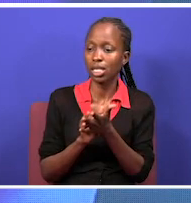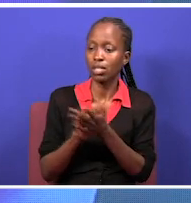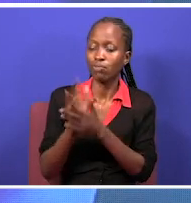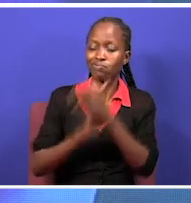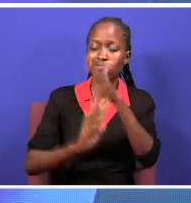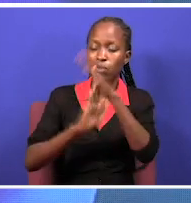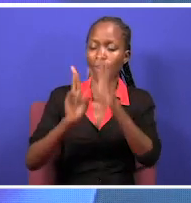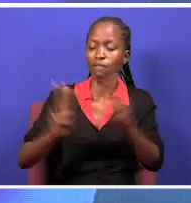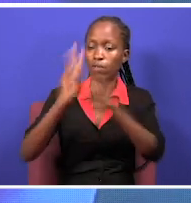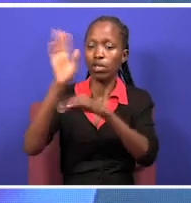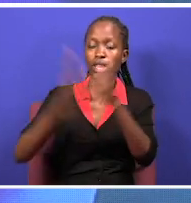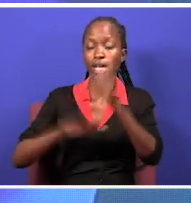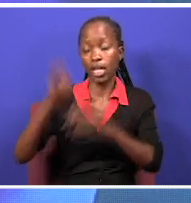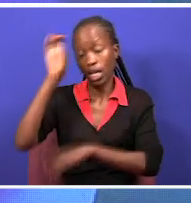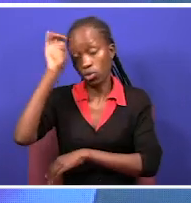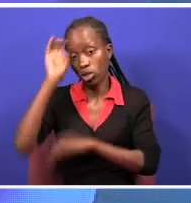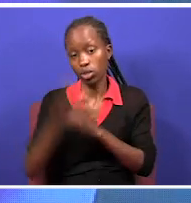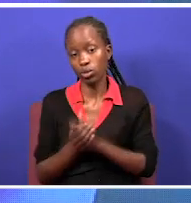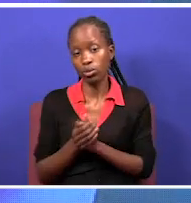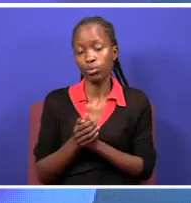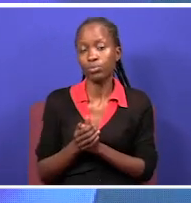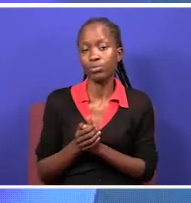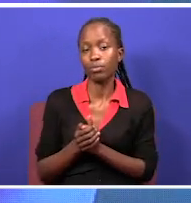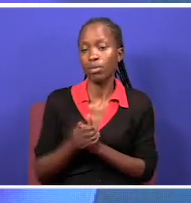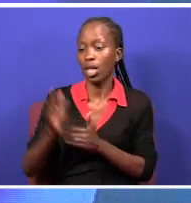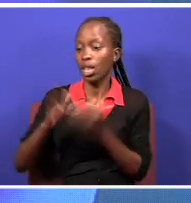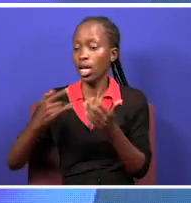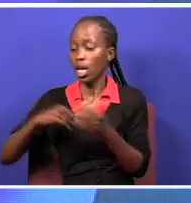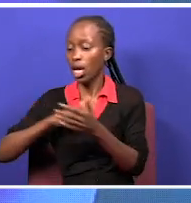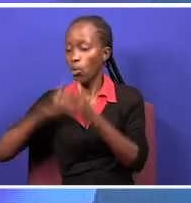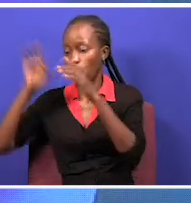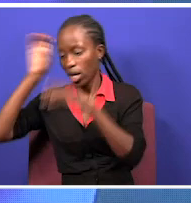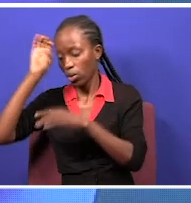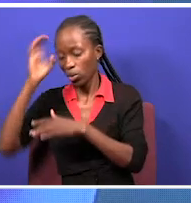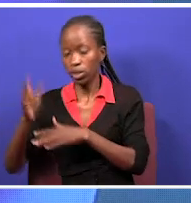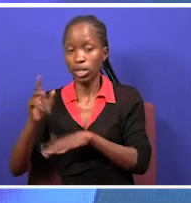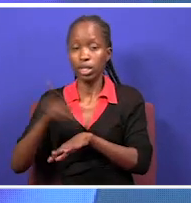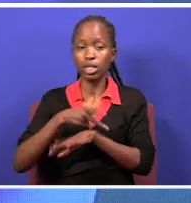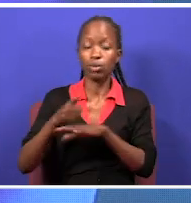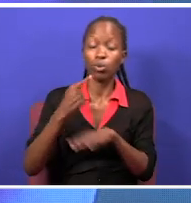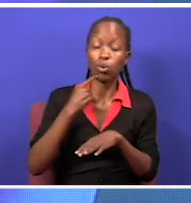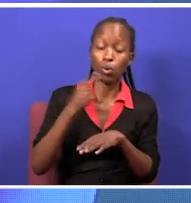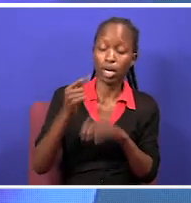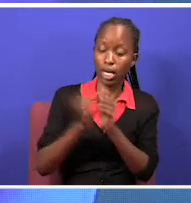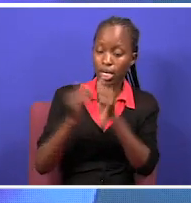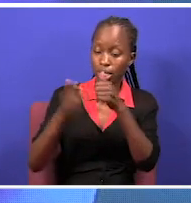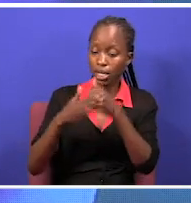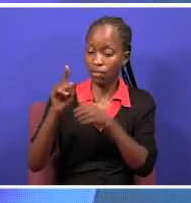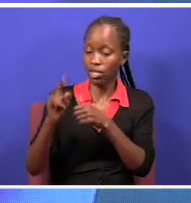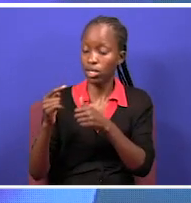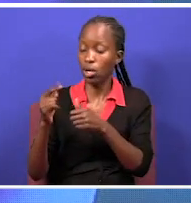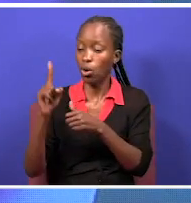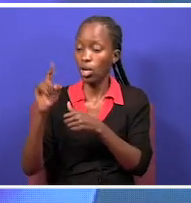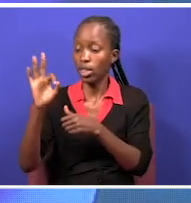than education, our education. Psalm 119 verse 130 says,